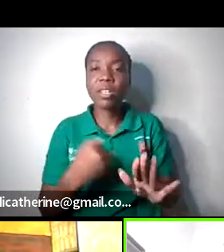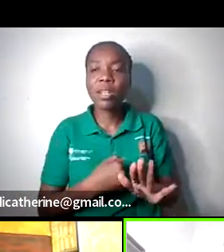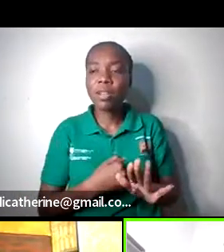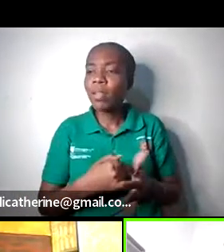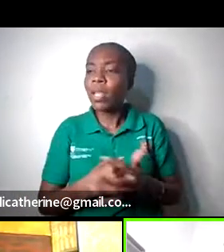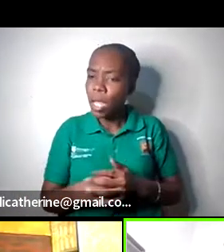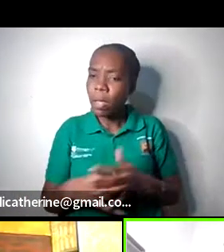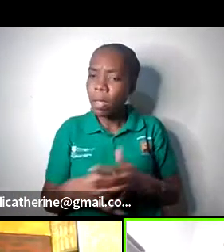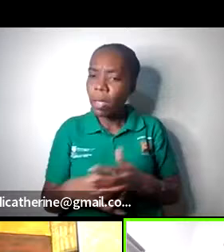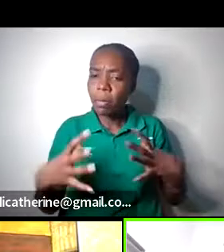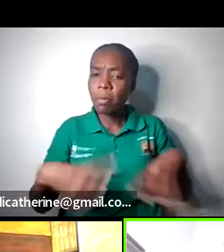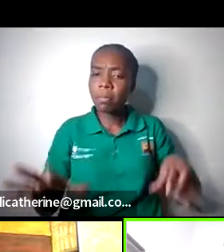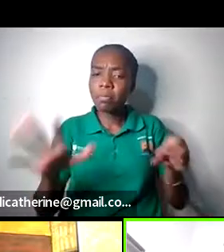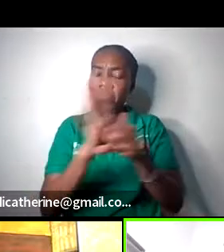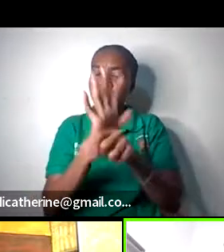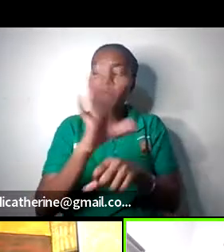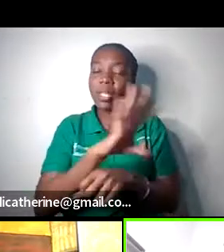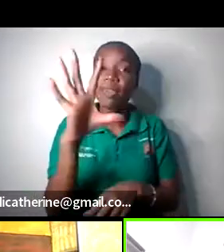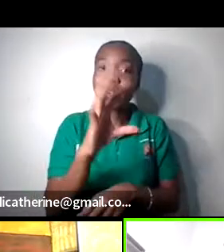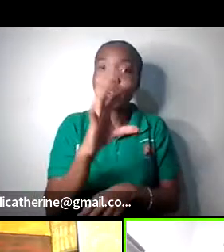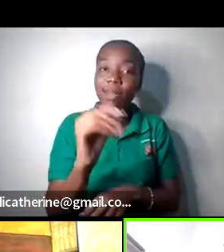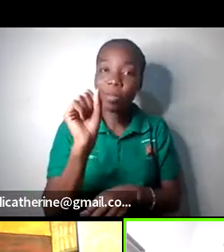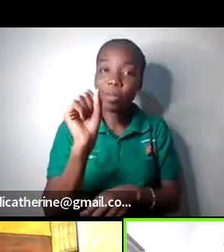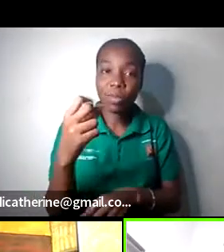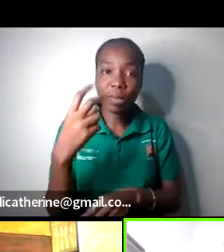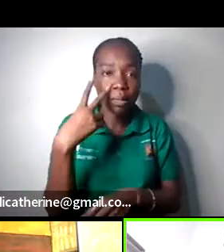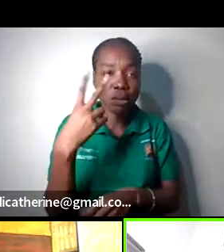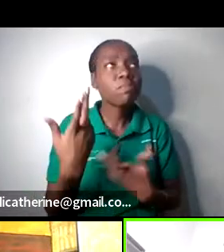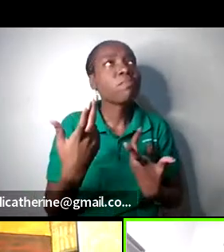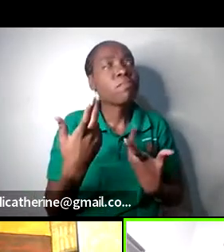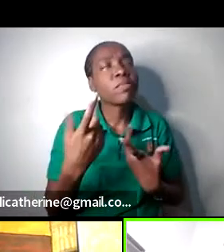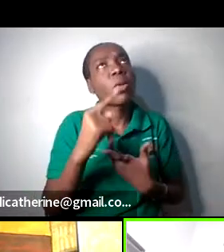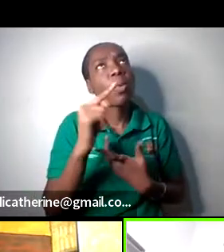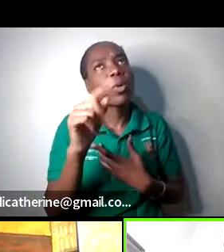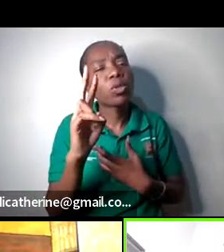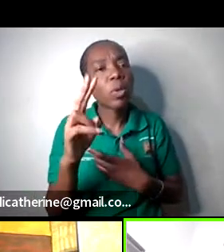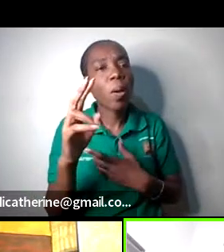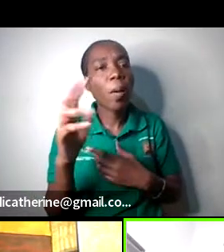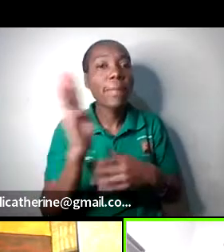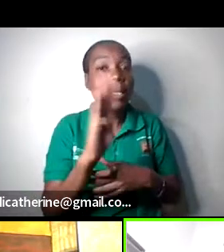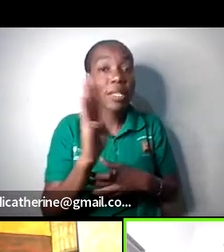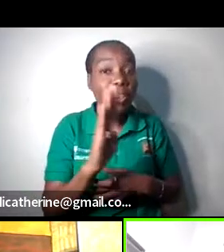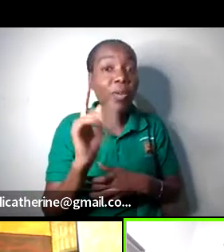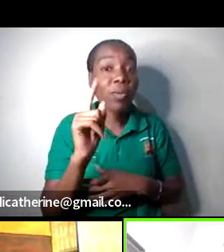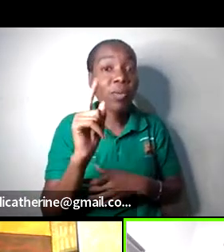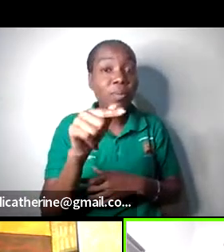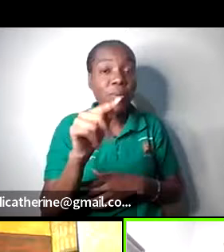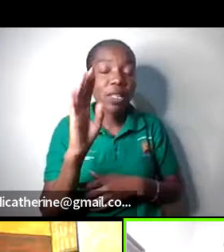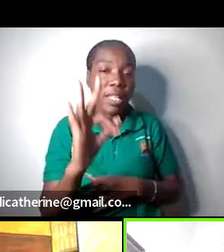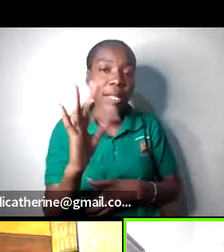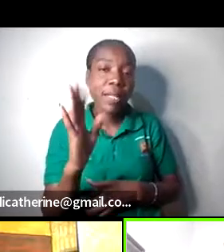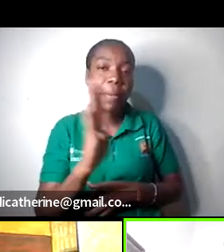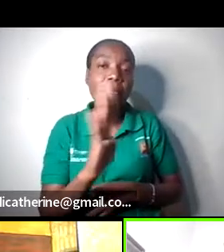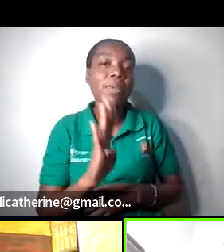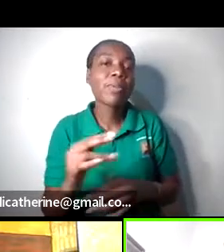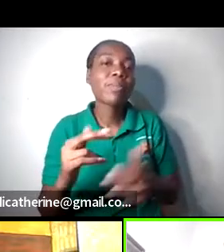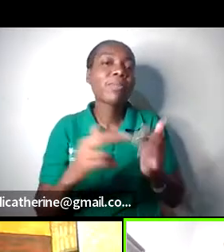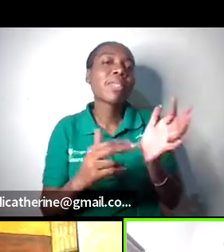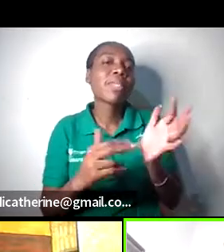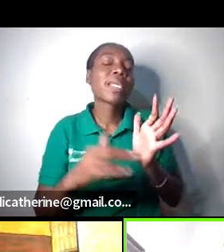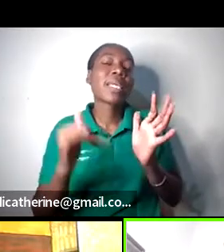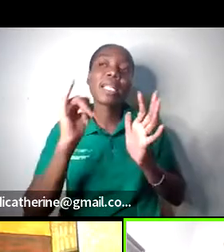think, something in the order of 1.2 billion, 1.3 billion, that in itself is a vast